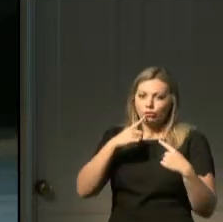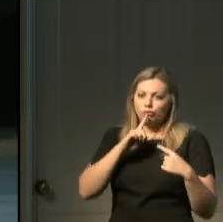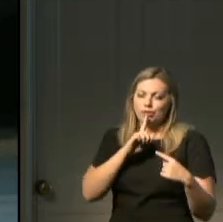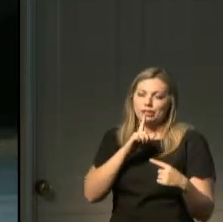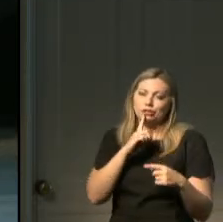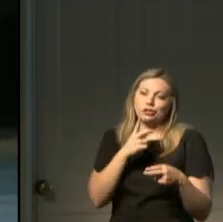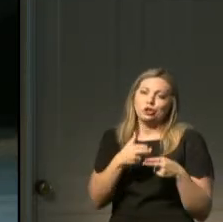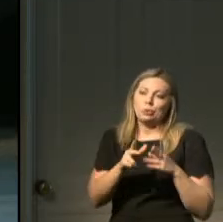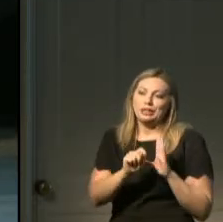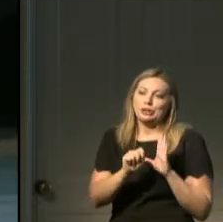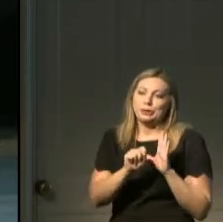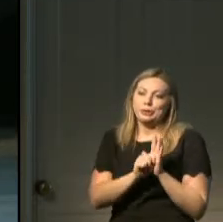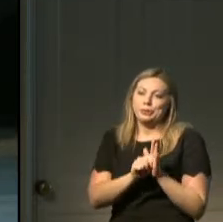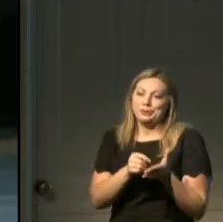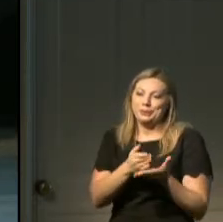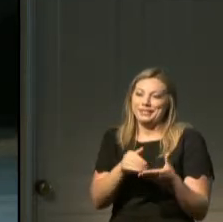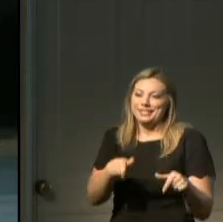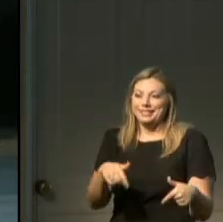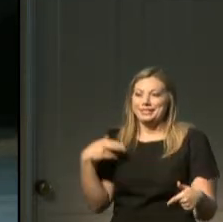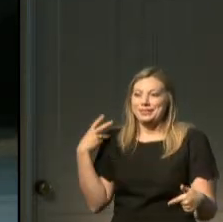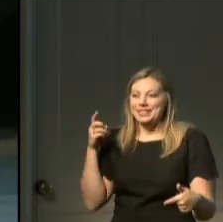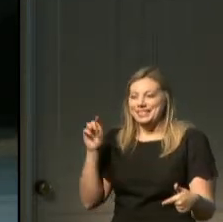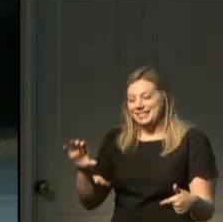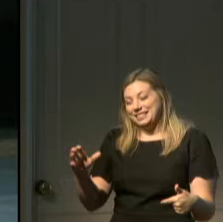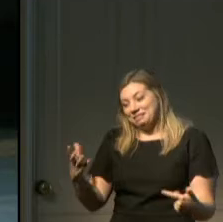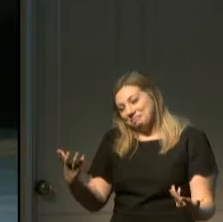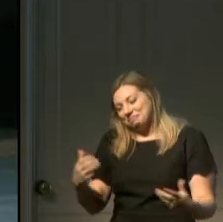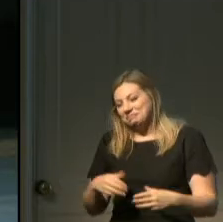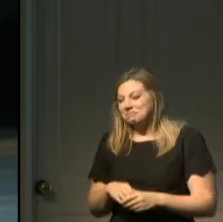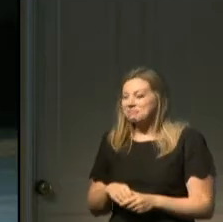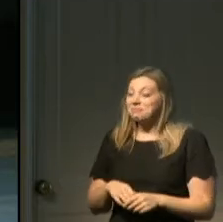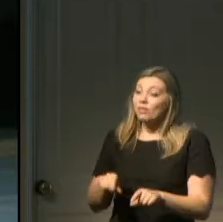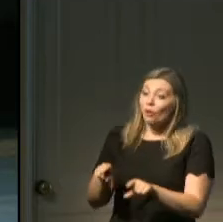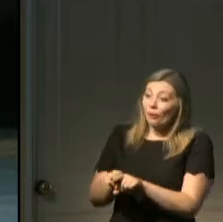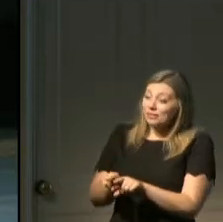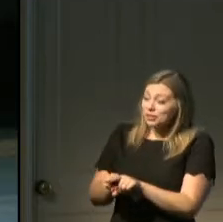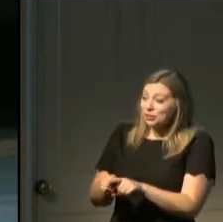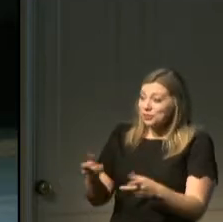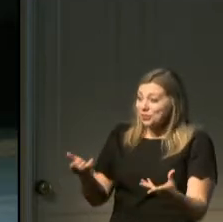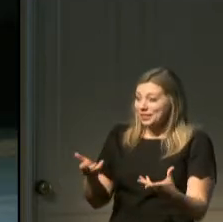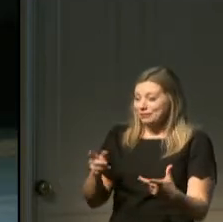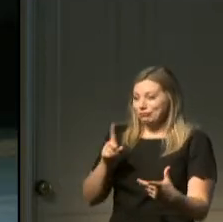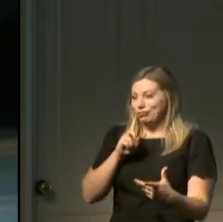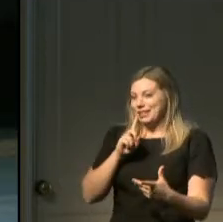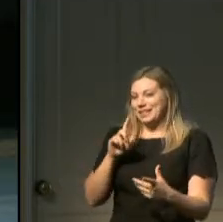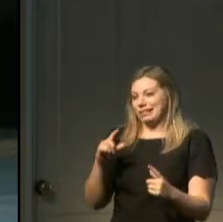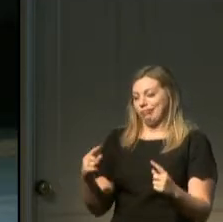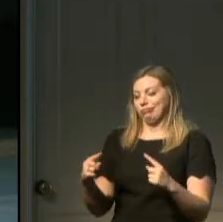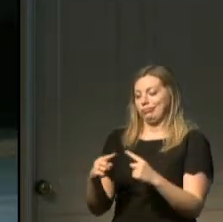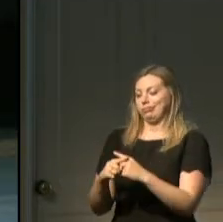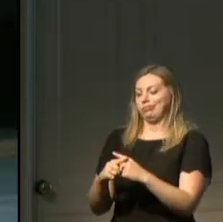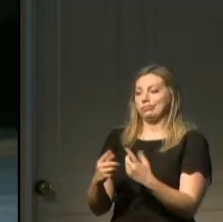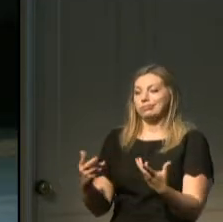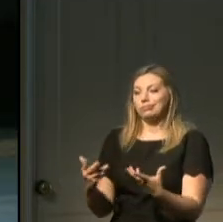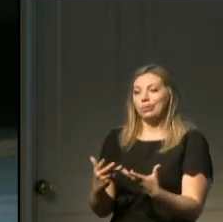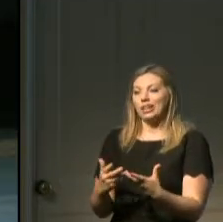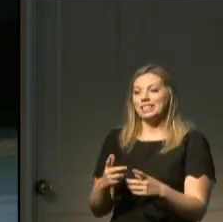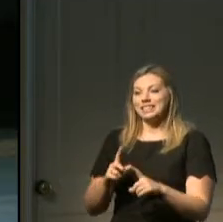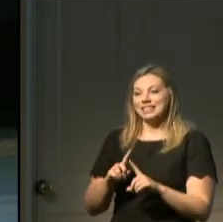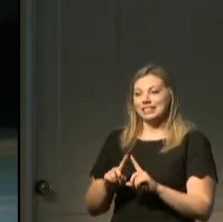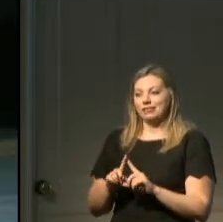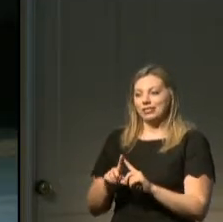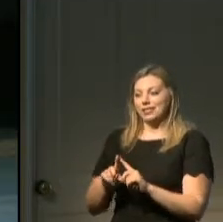short-term element to Washington, and then there's also, it's juxtaposed by institutions